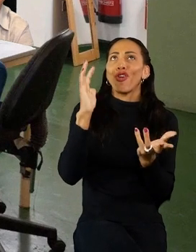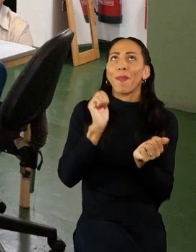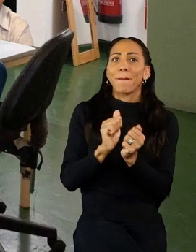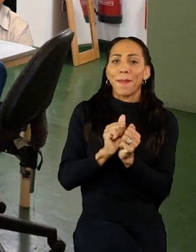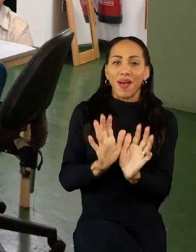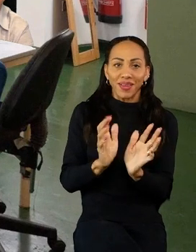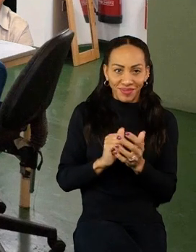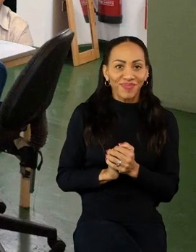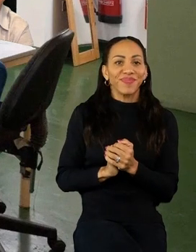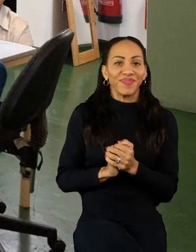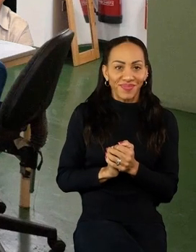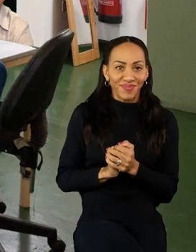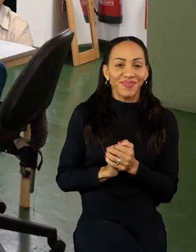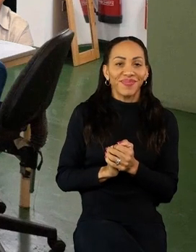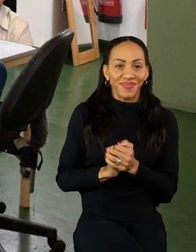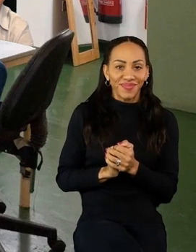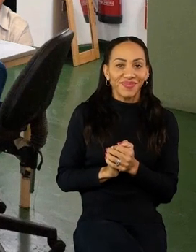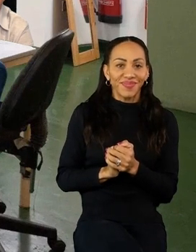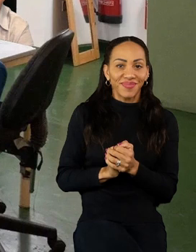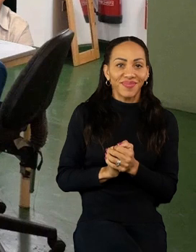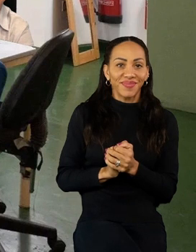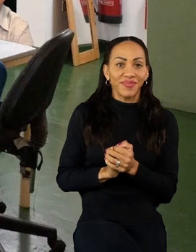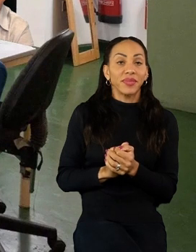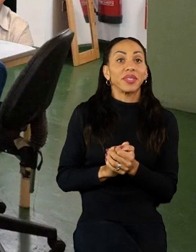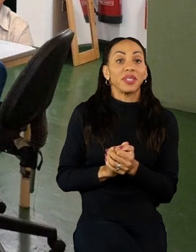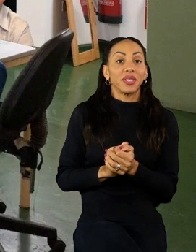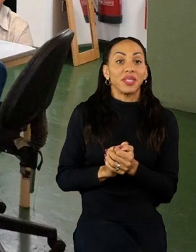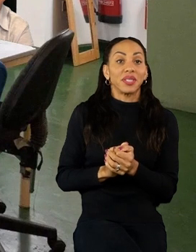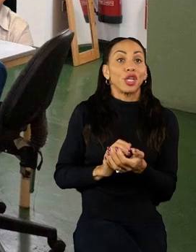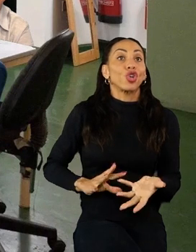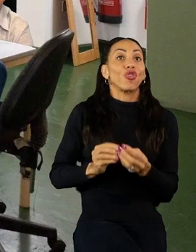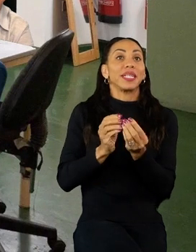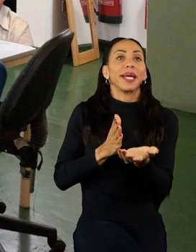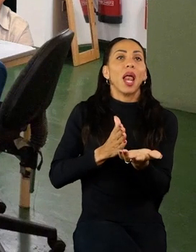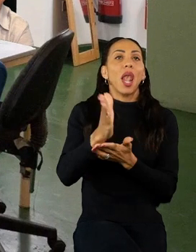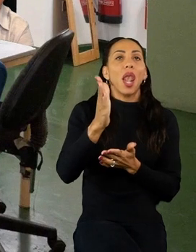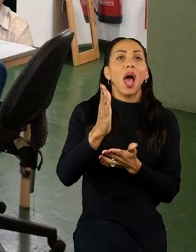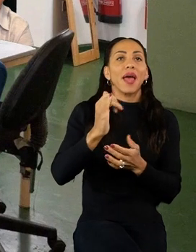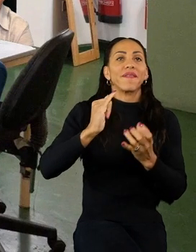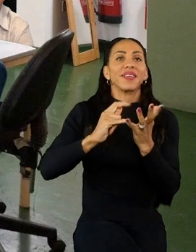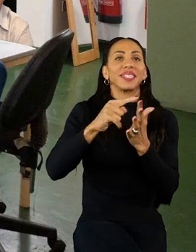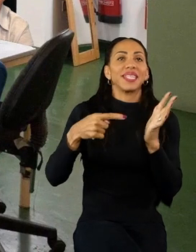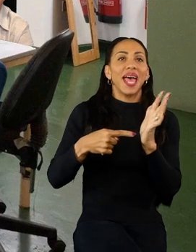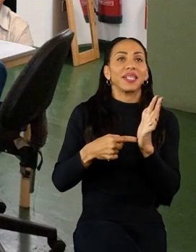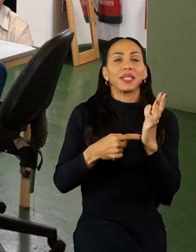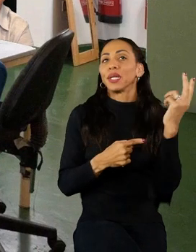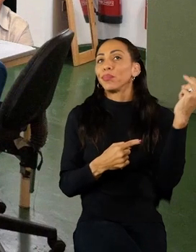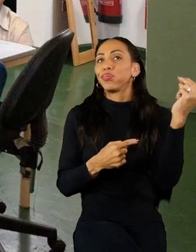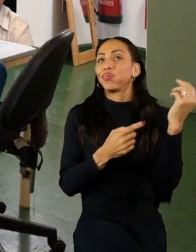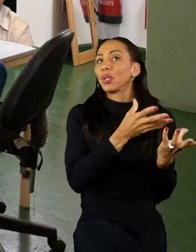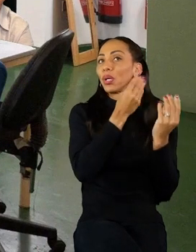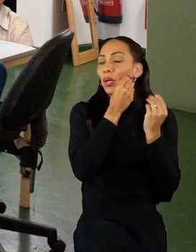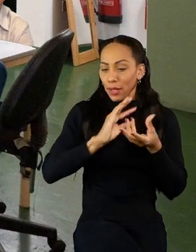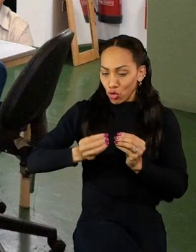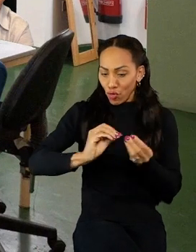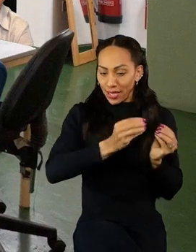or the other way around. I can't remember, but revealing the video underneath, and then live creating a live set